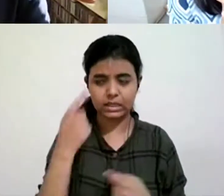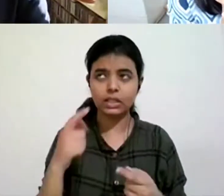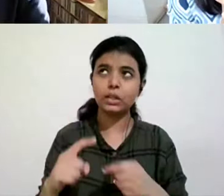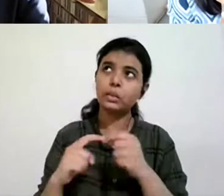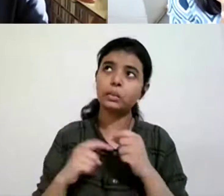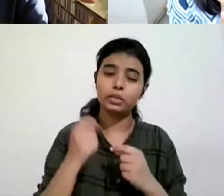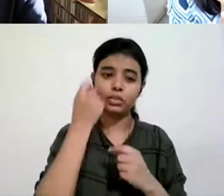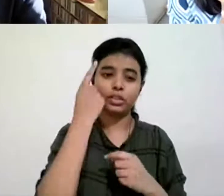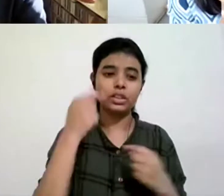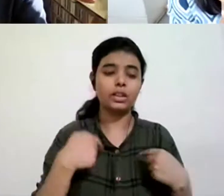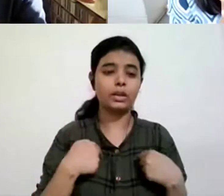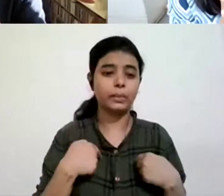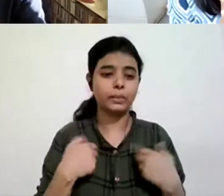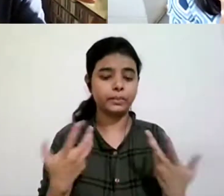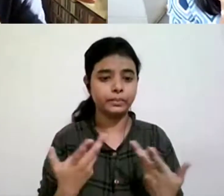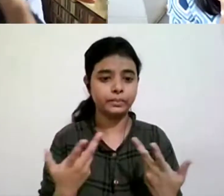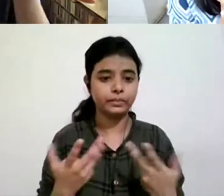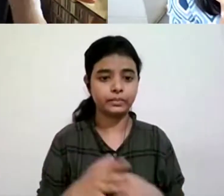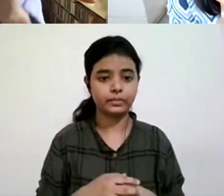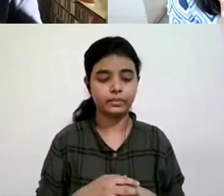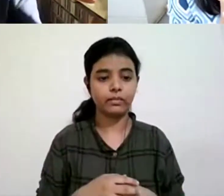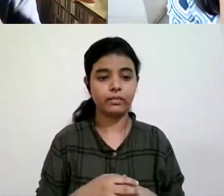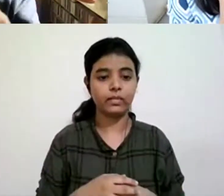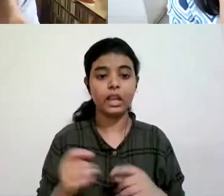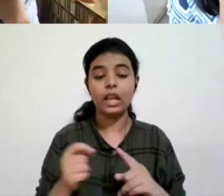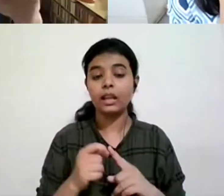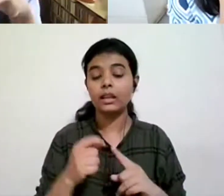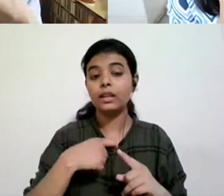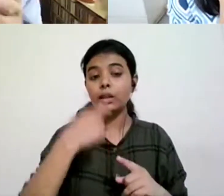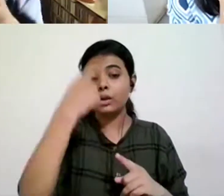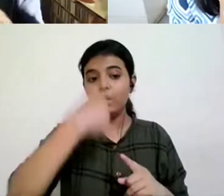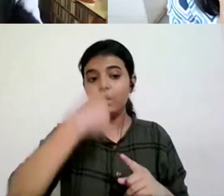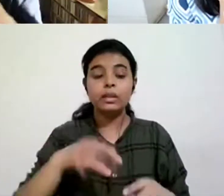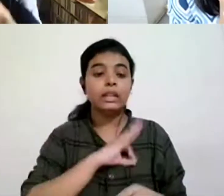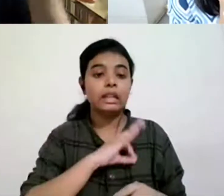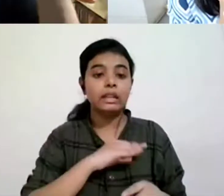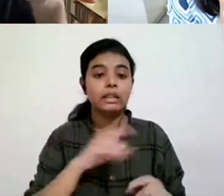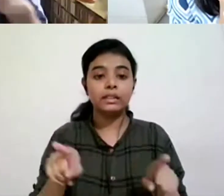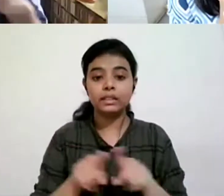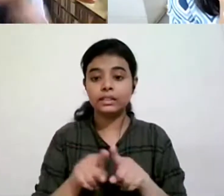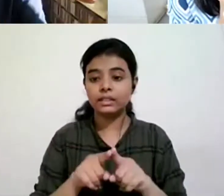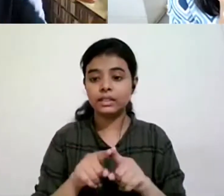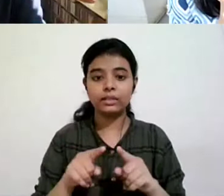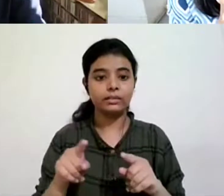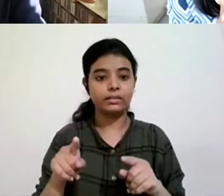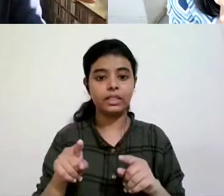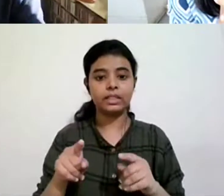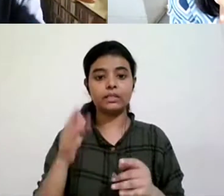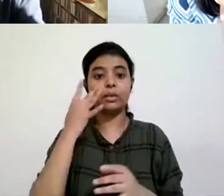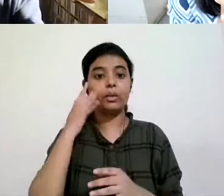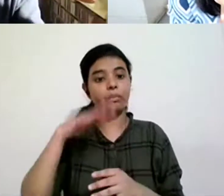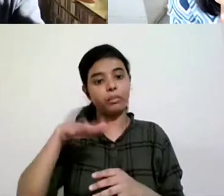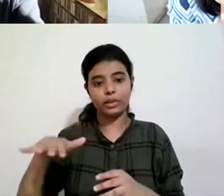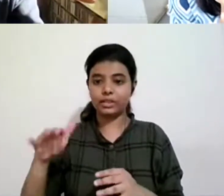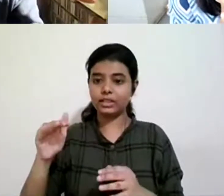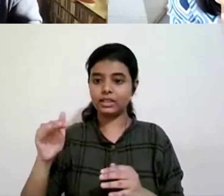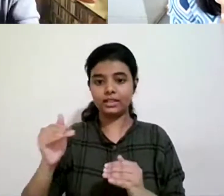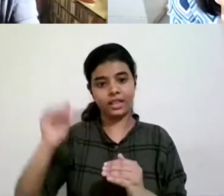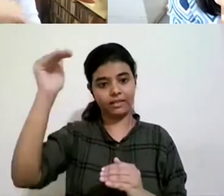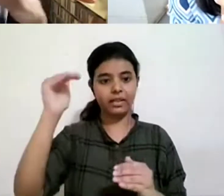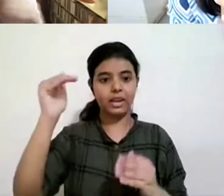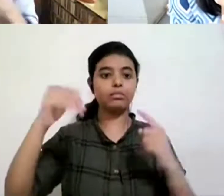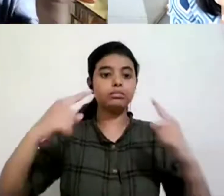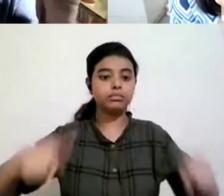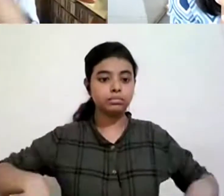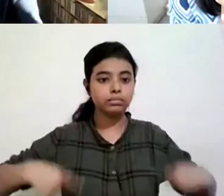a sighted person would like to level down to the level of a blind person in order